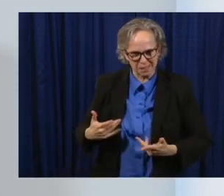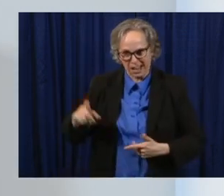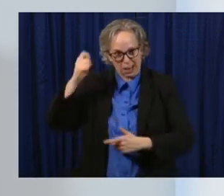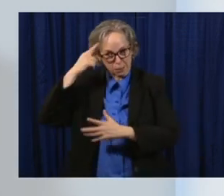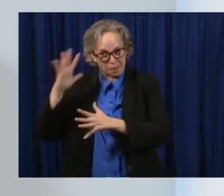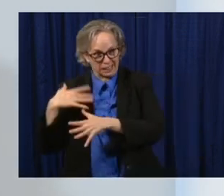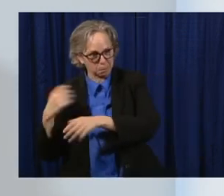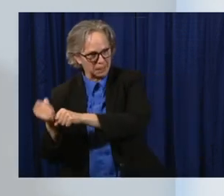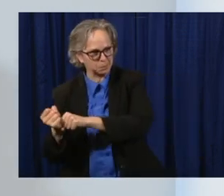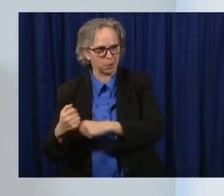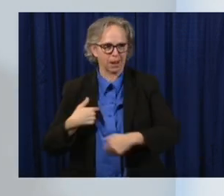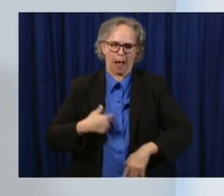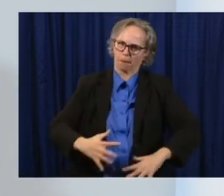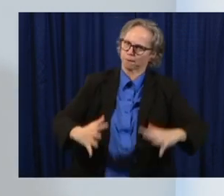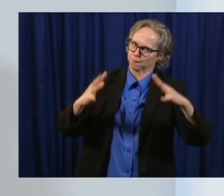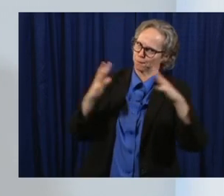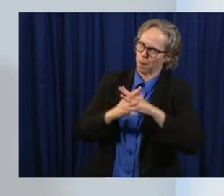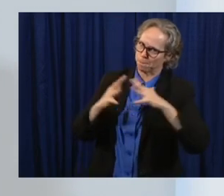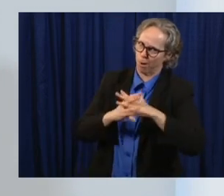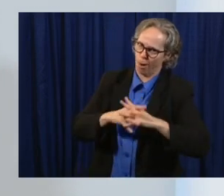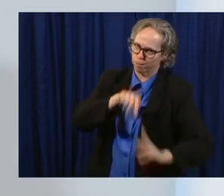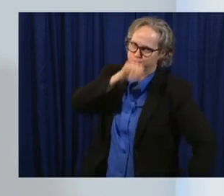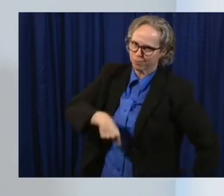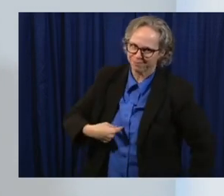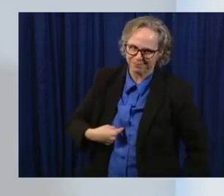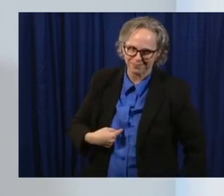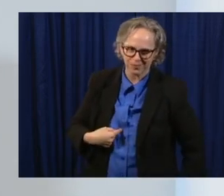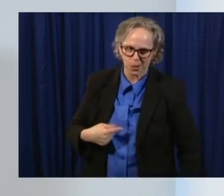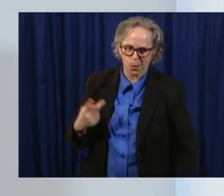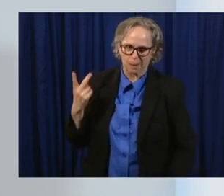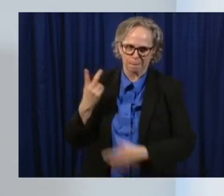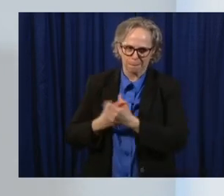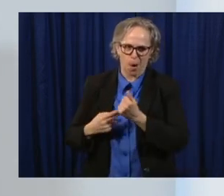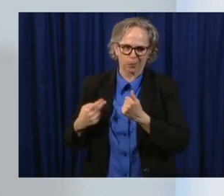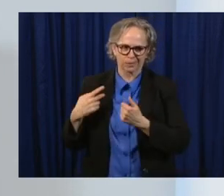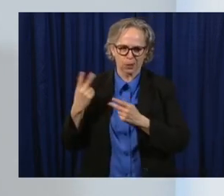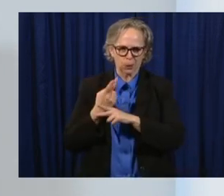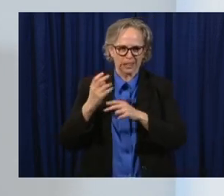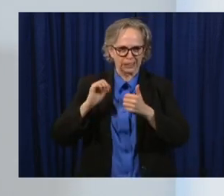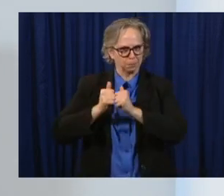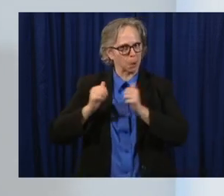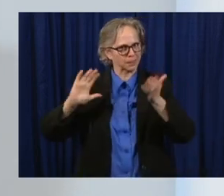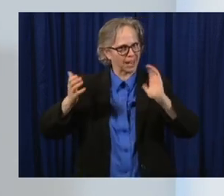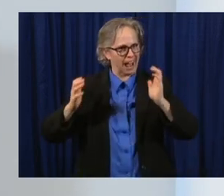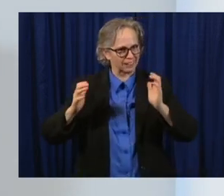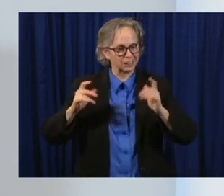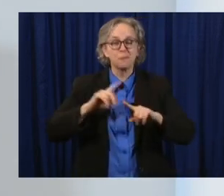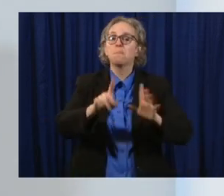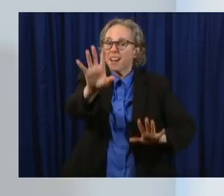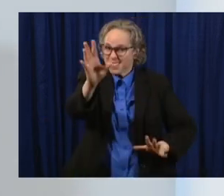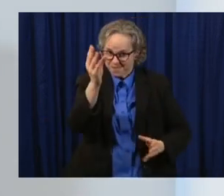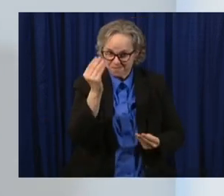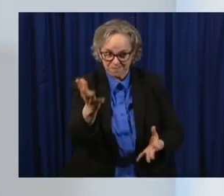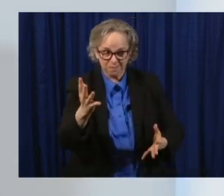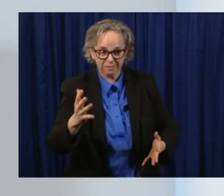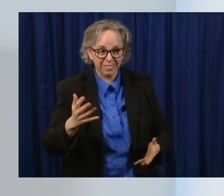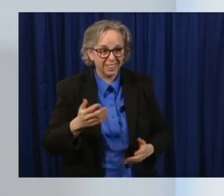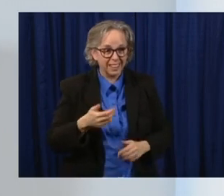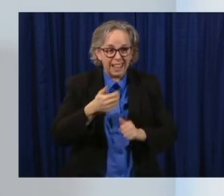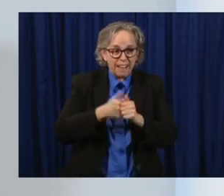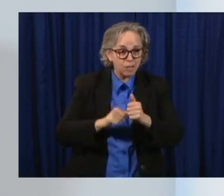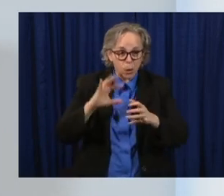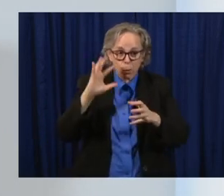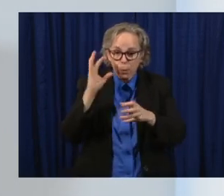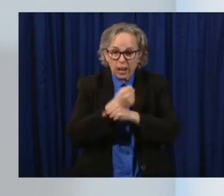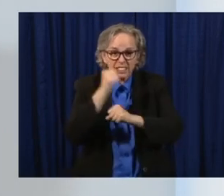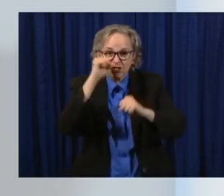football, and so we use these. But every winning strategy has an offensive strategy and a defensive